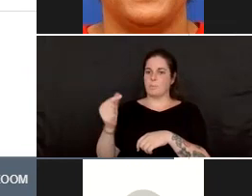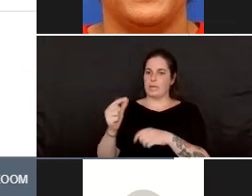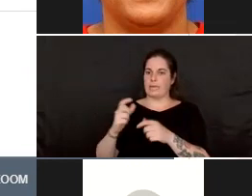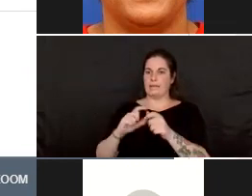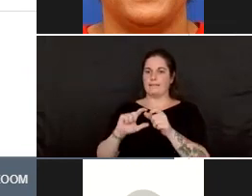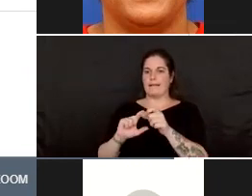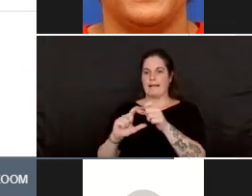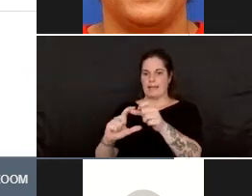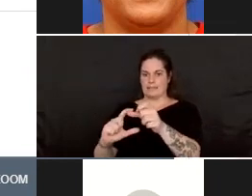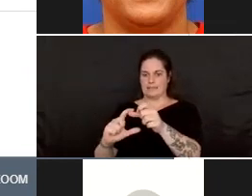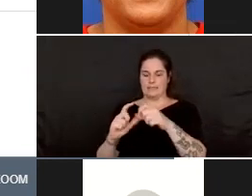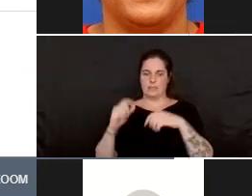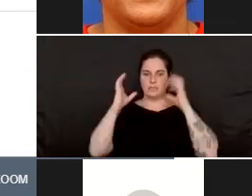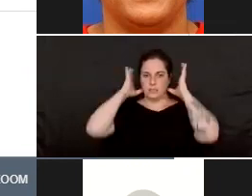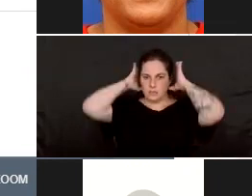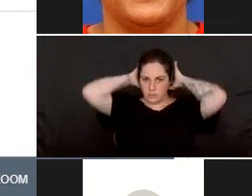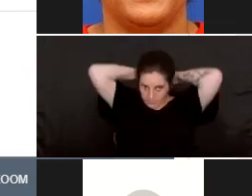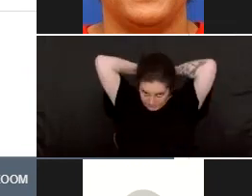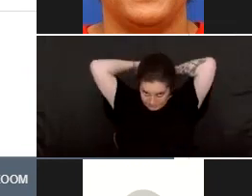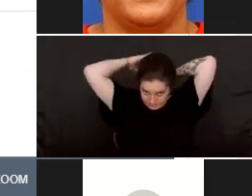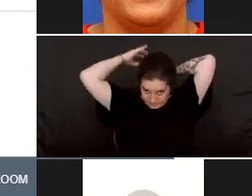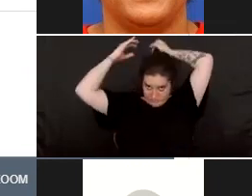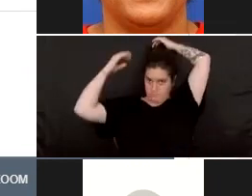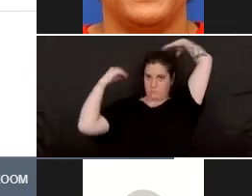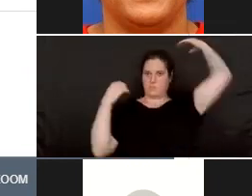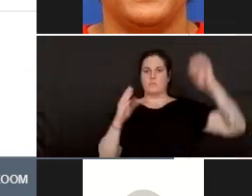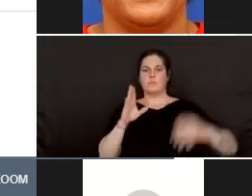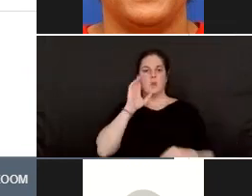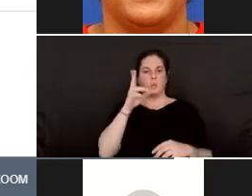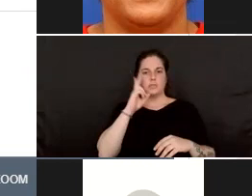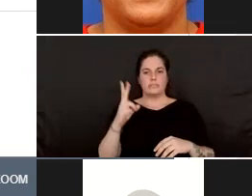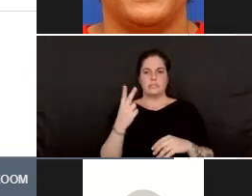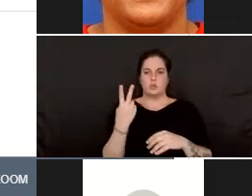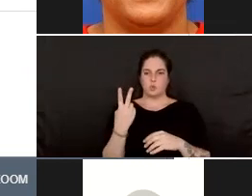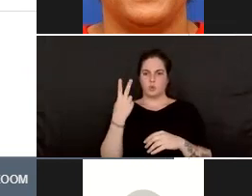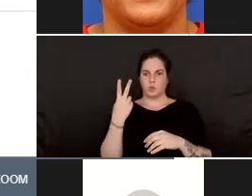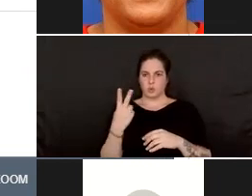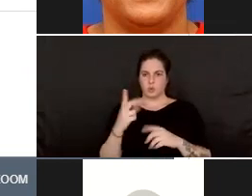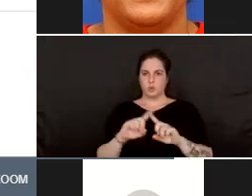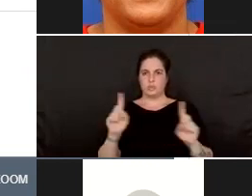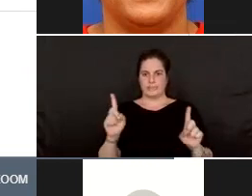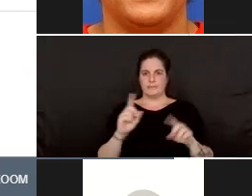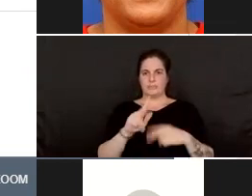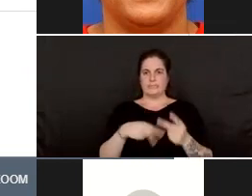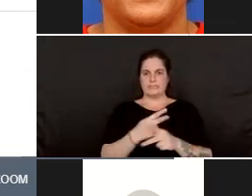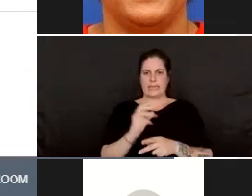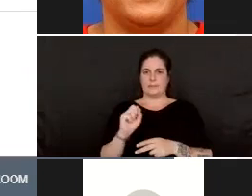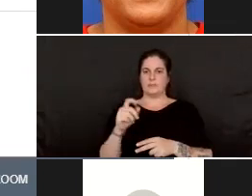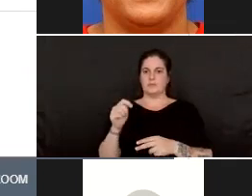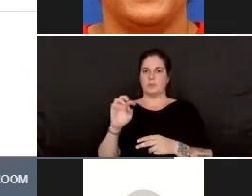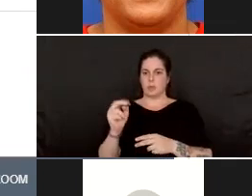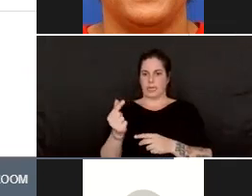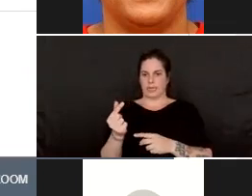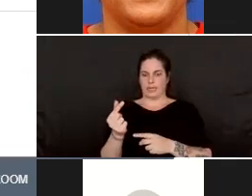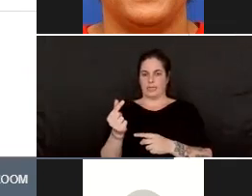different types of springs to kind of get our mind, wrap our mind around this formula, okay? So one spring that I'm gonna talk